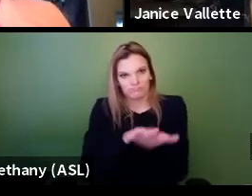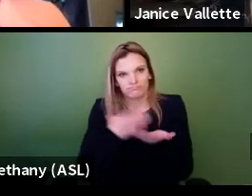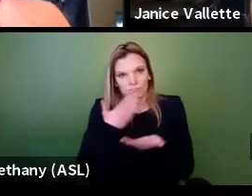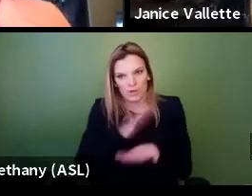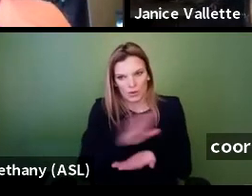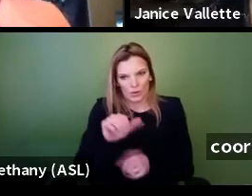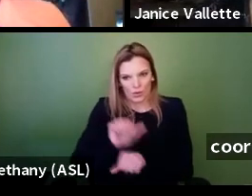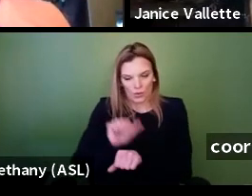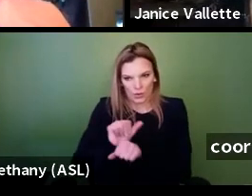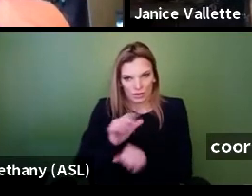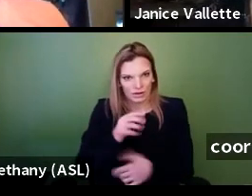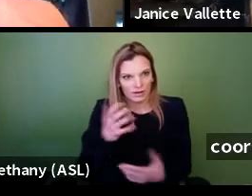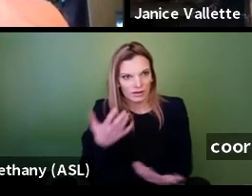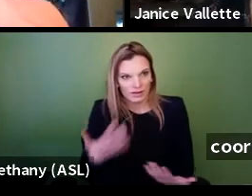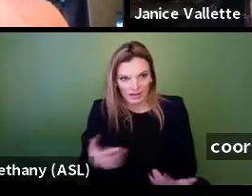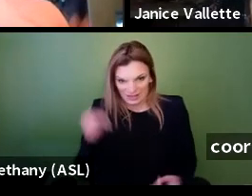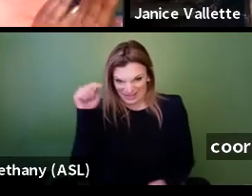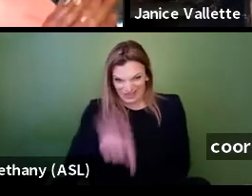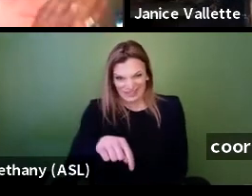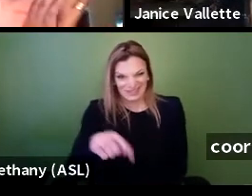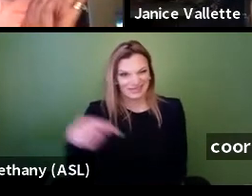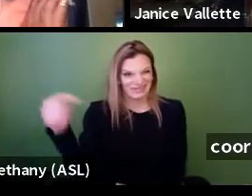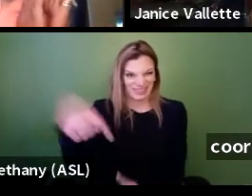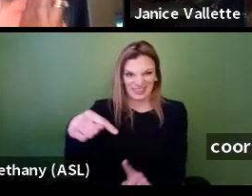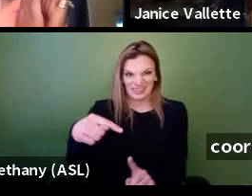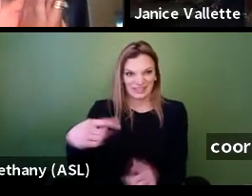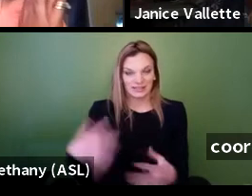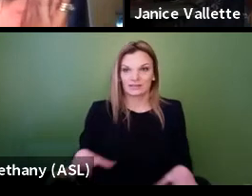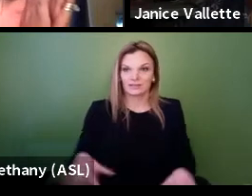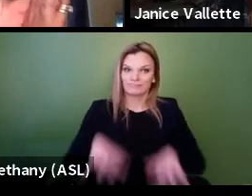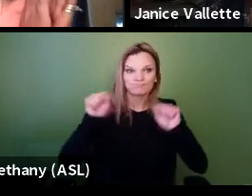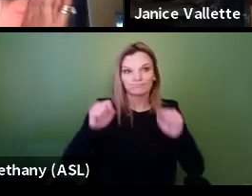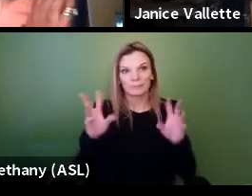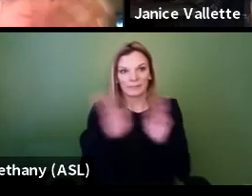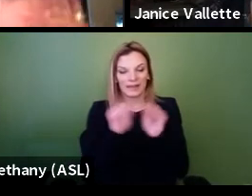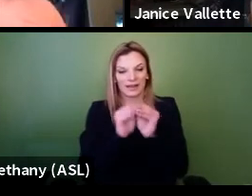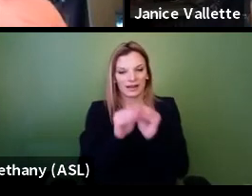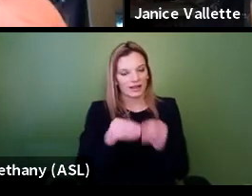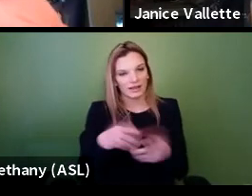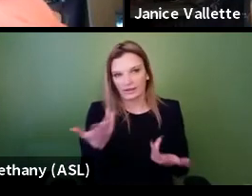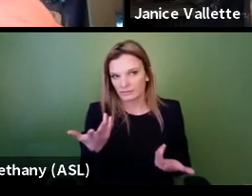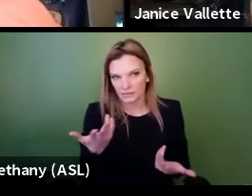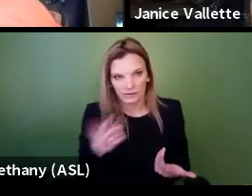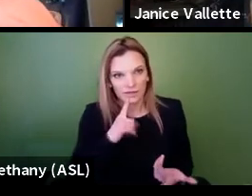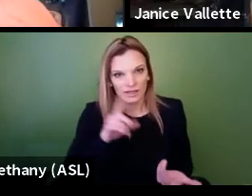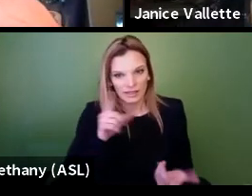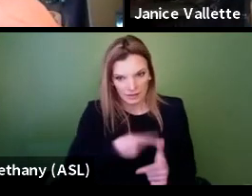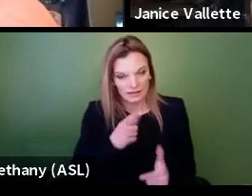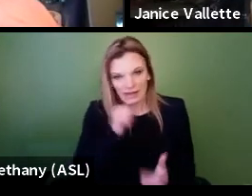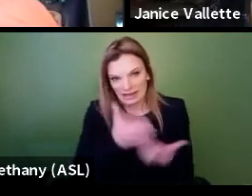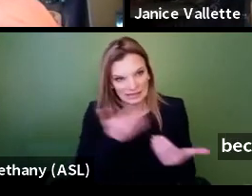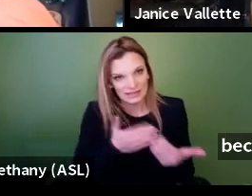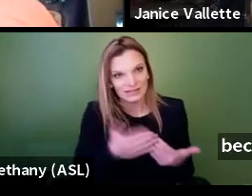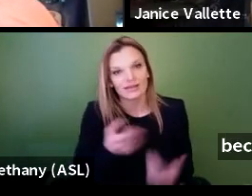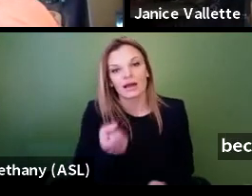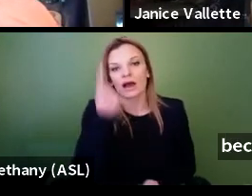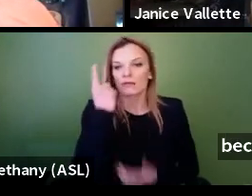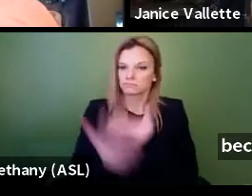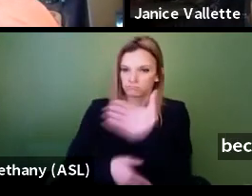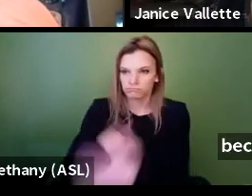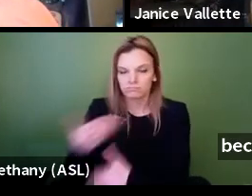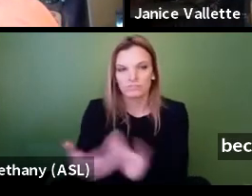every single time, because this is work. And when it doesn't go right, everyone knows. But when it does go right, it's expected. So I just